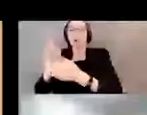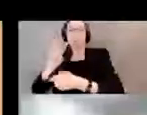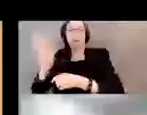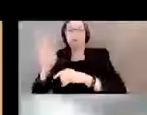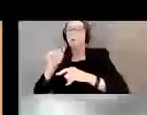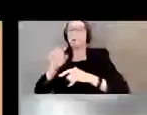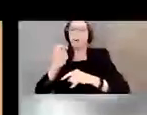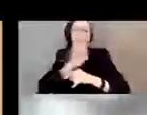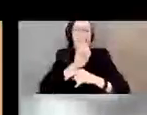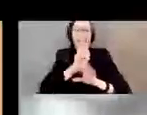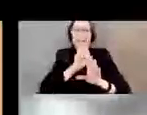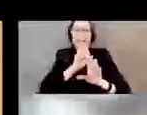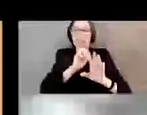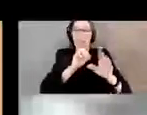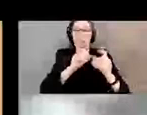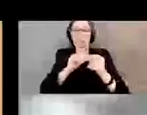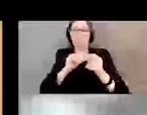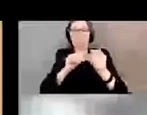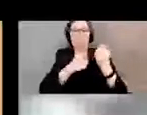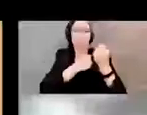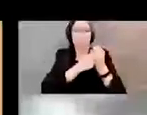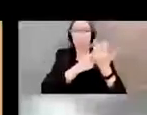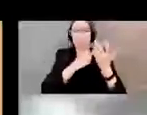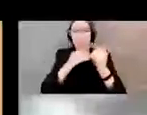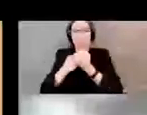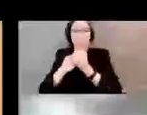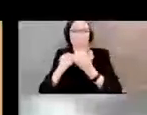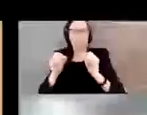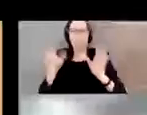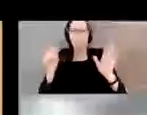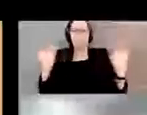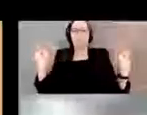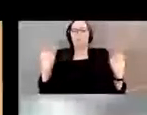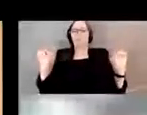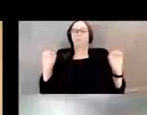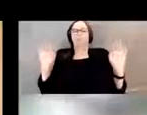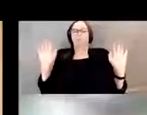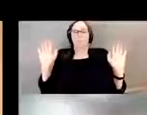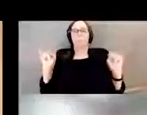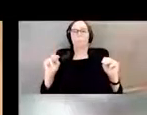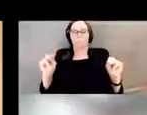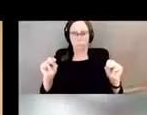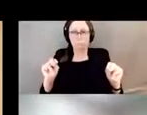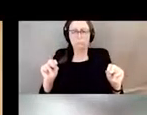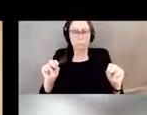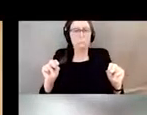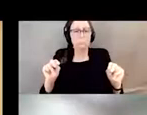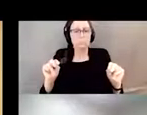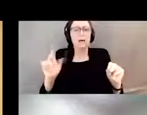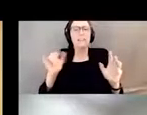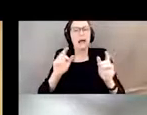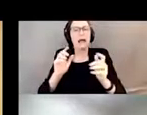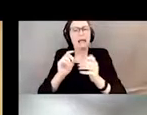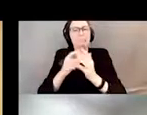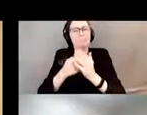an Eastern Bloc or Soviet alliance system. Afghanistan is relatively neutral in this. That starts to change, though,